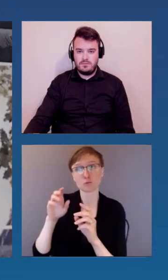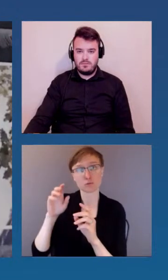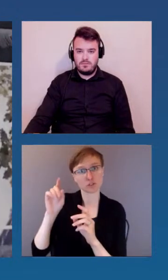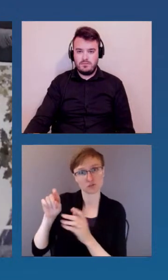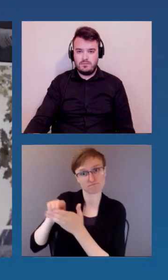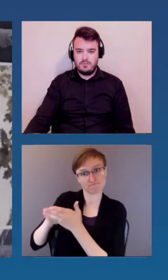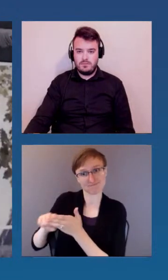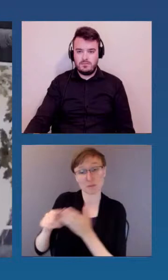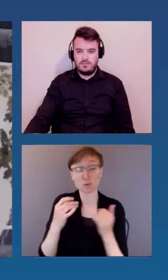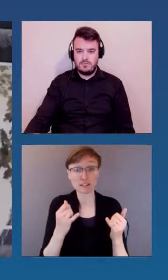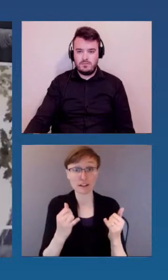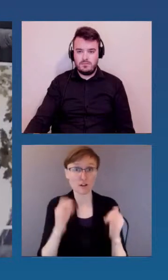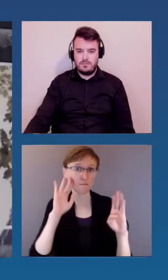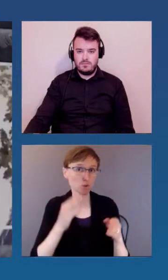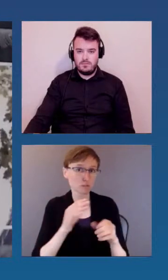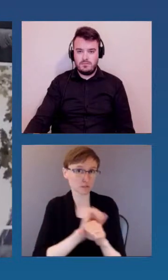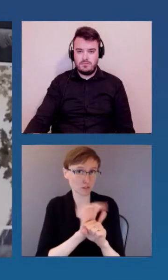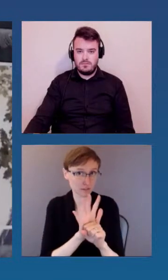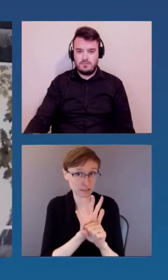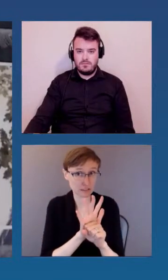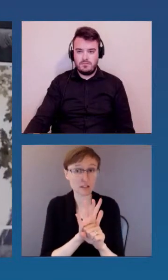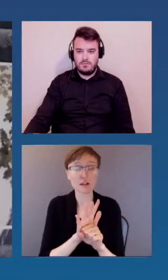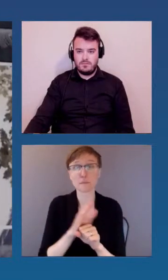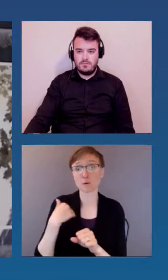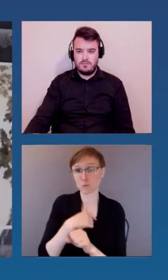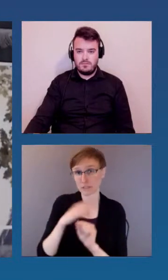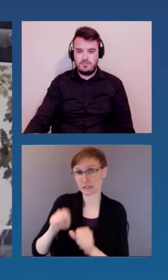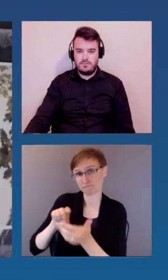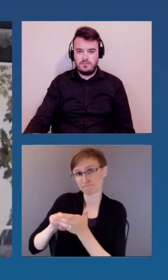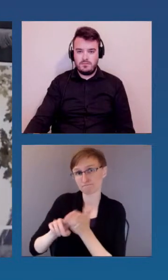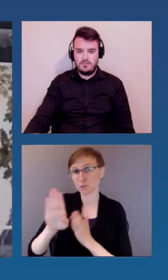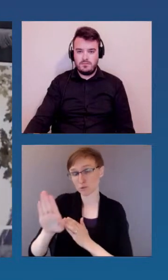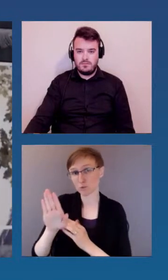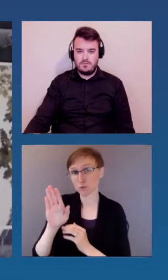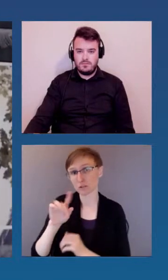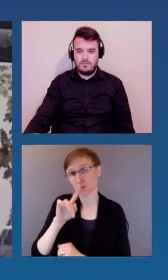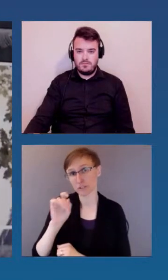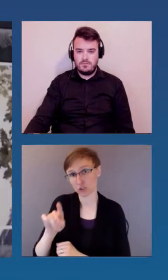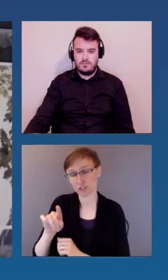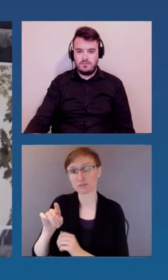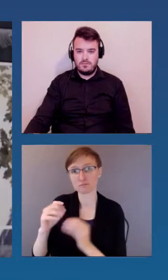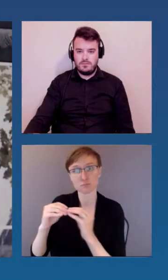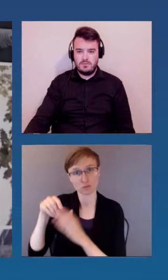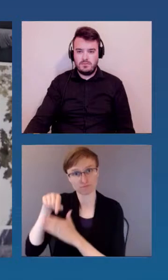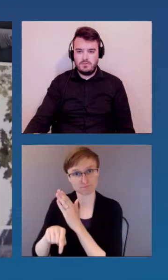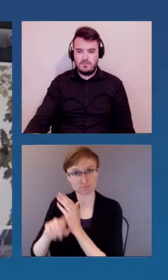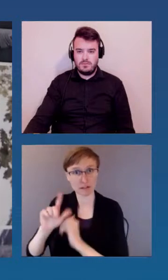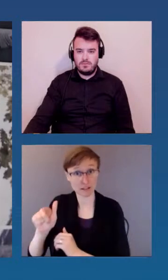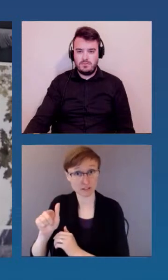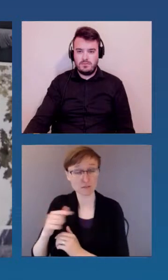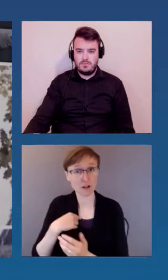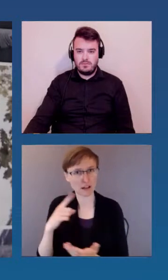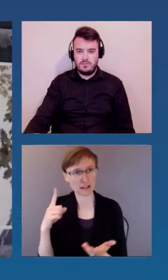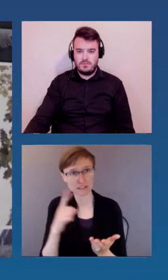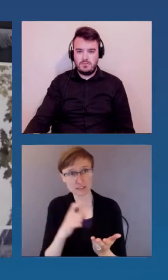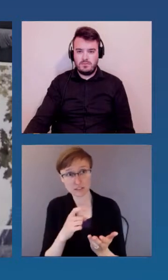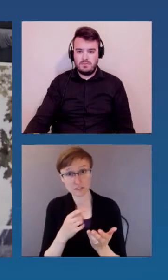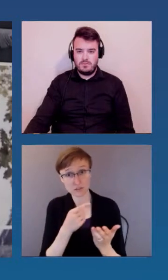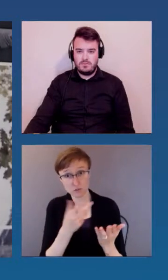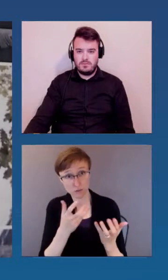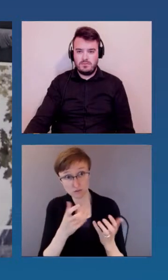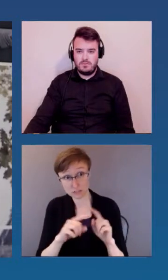bodily harm or even death. There are growing cries from communities around this country that there is simply no more trust in police officers to